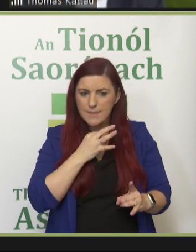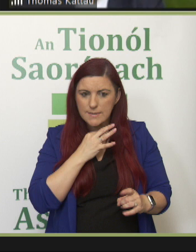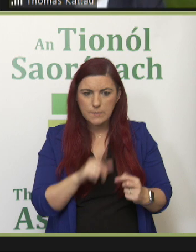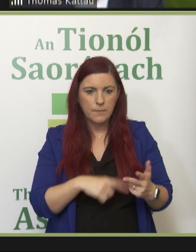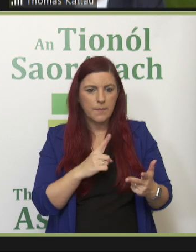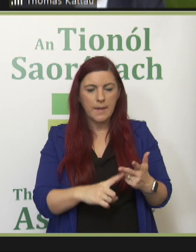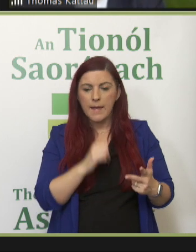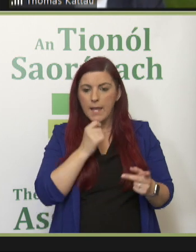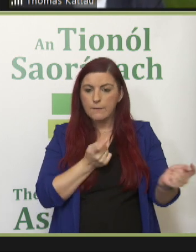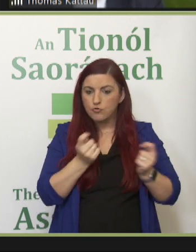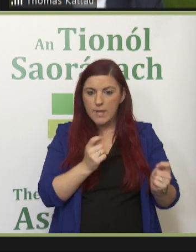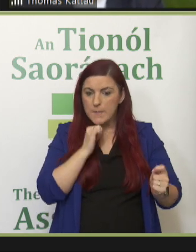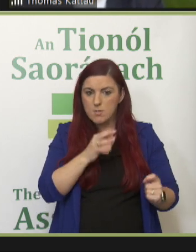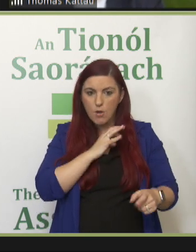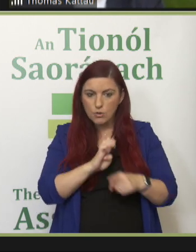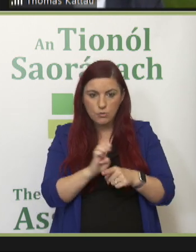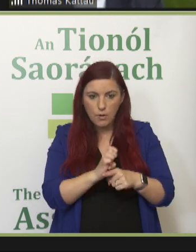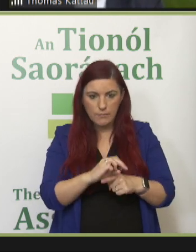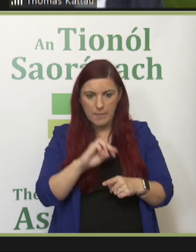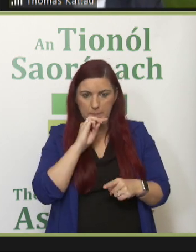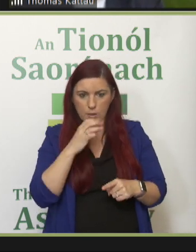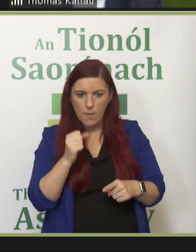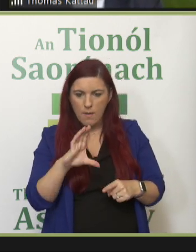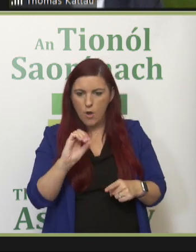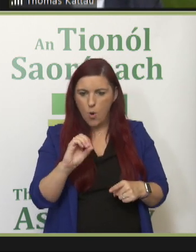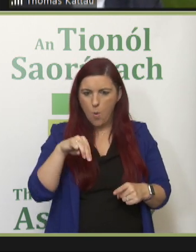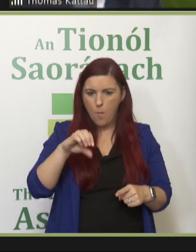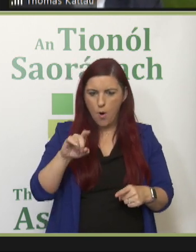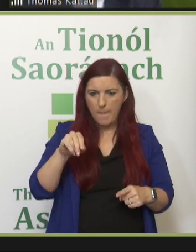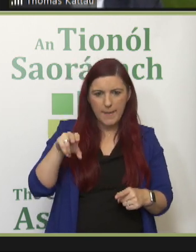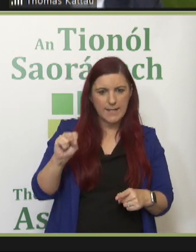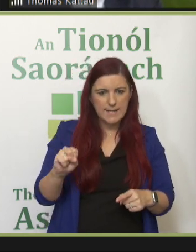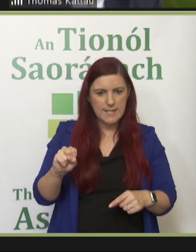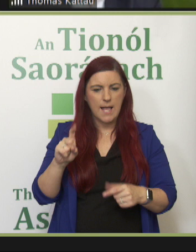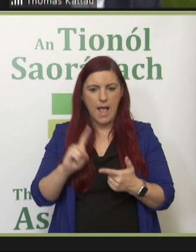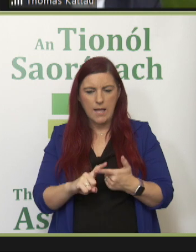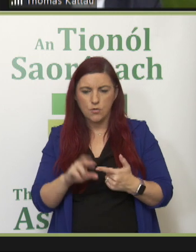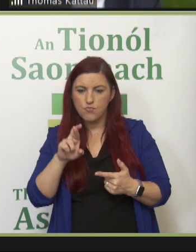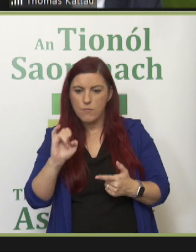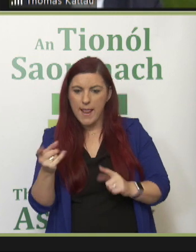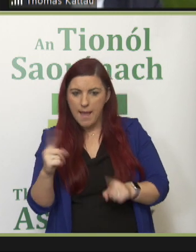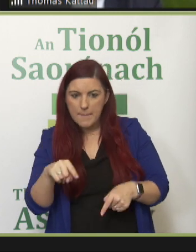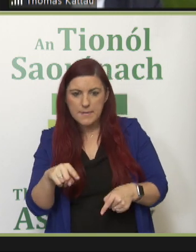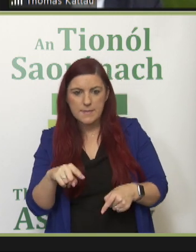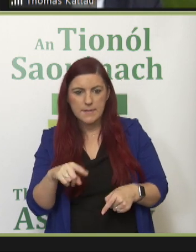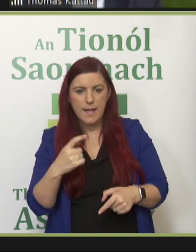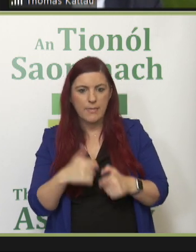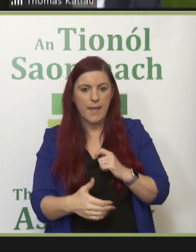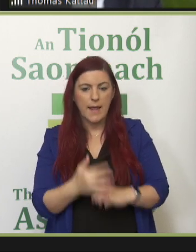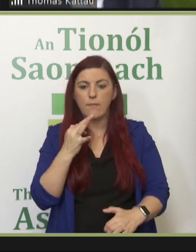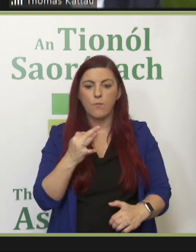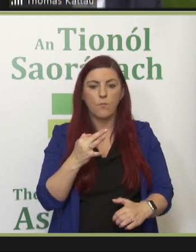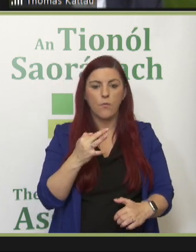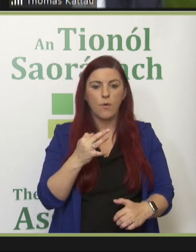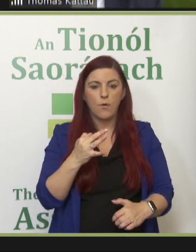treatment is inadequate, we have severe comorbidities, relapse, And if we have disproportionate criminal justice